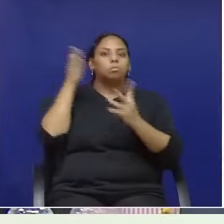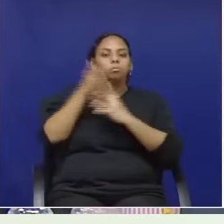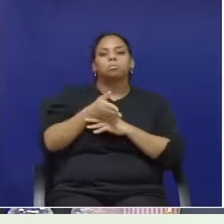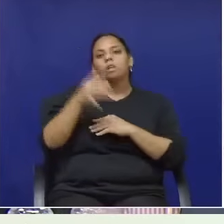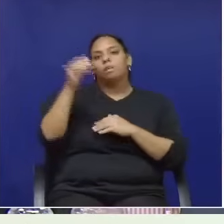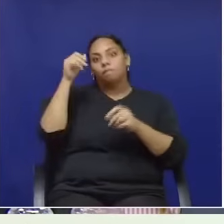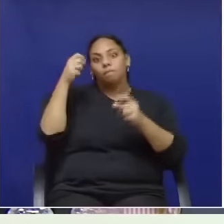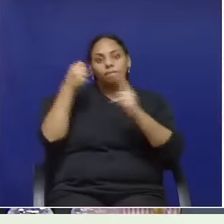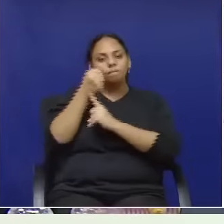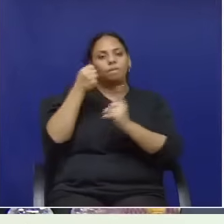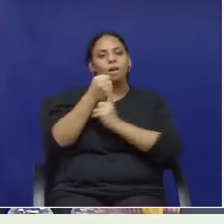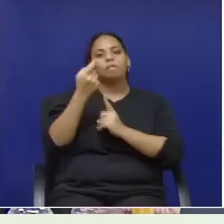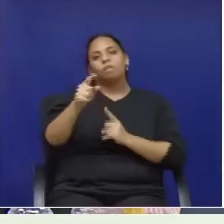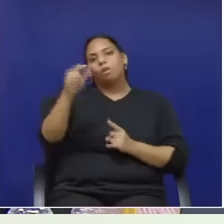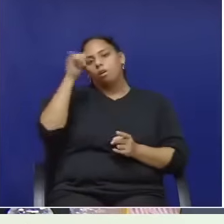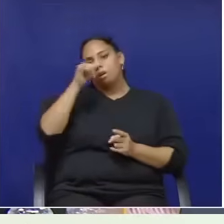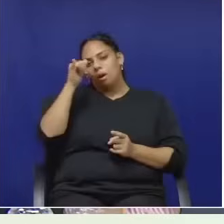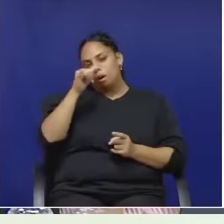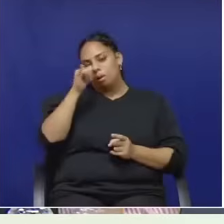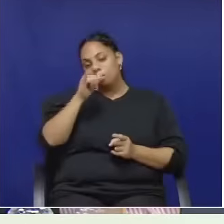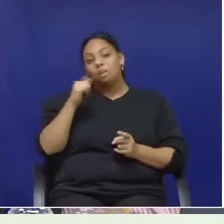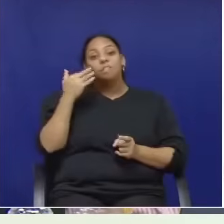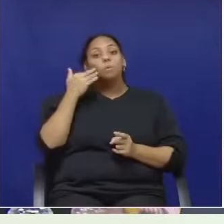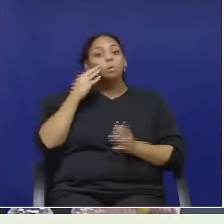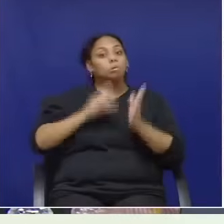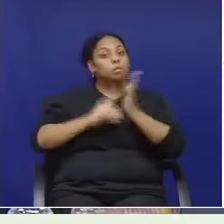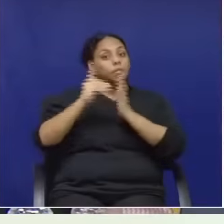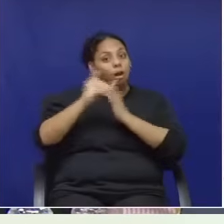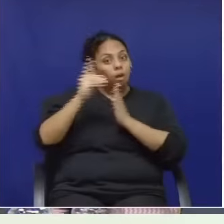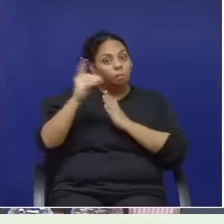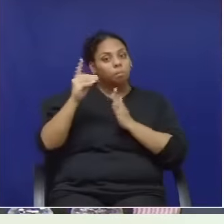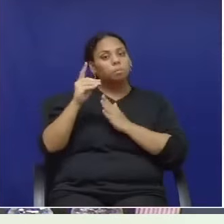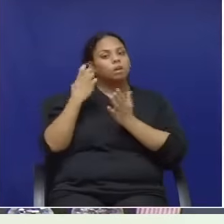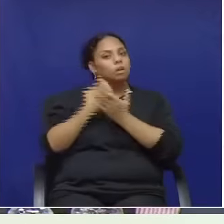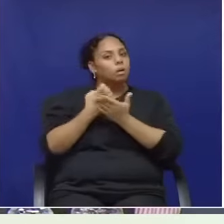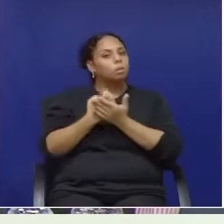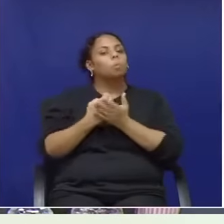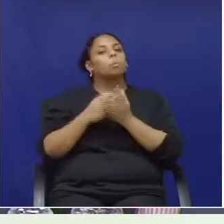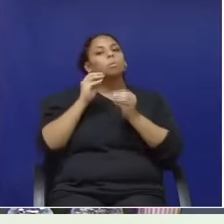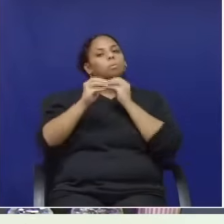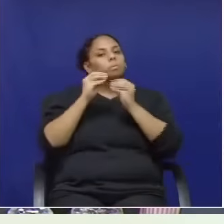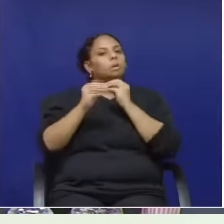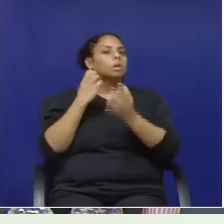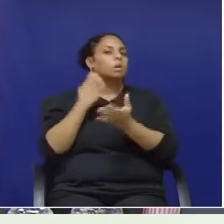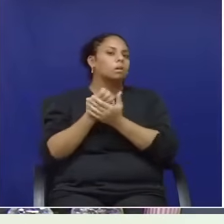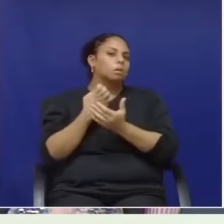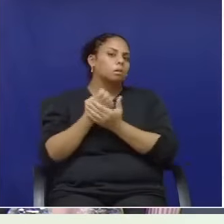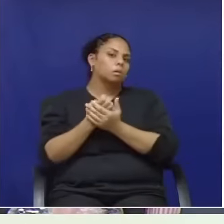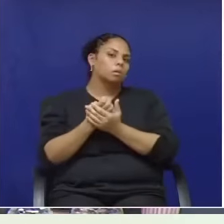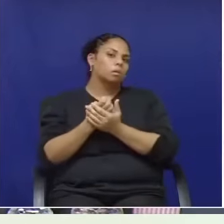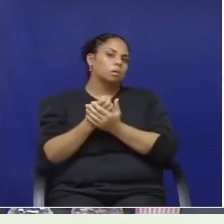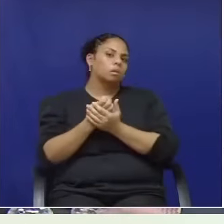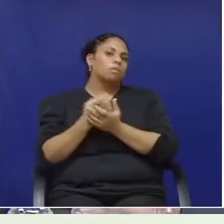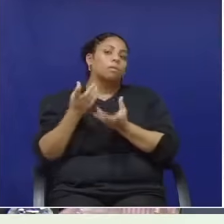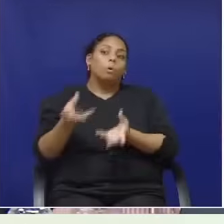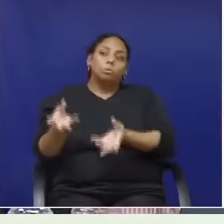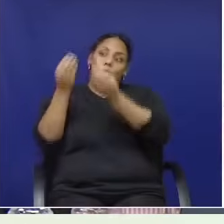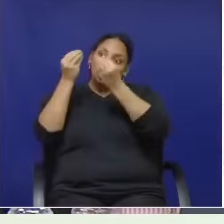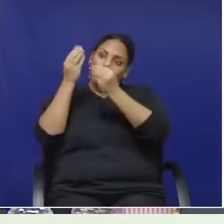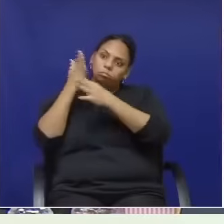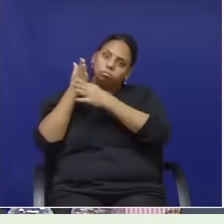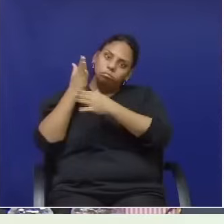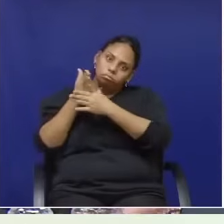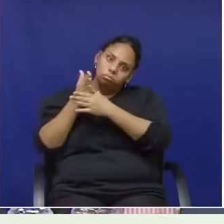crime. If we develop our economy, we create opportunities for people to get employment, we